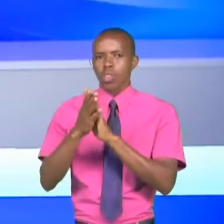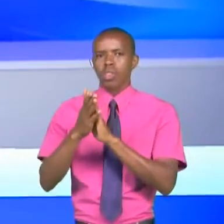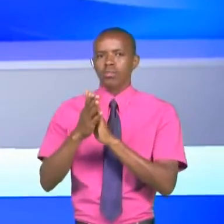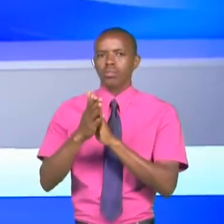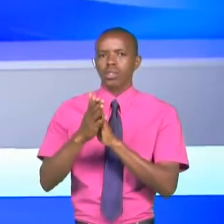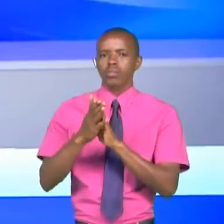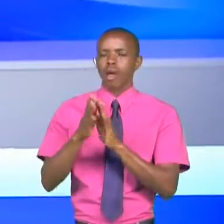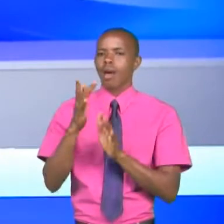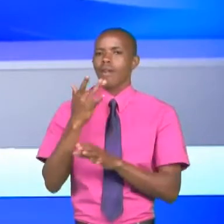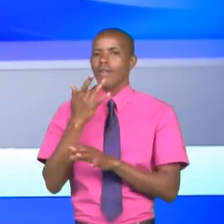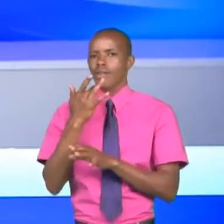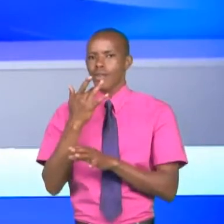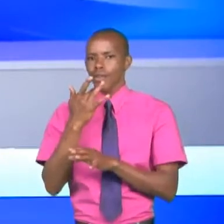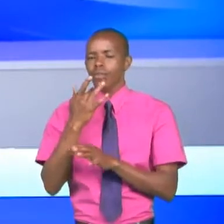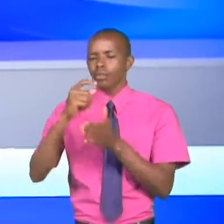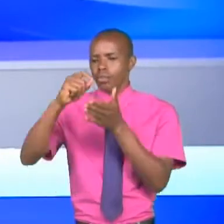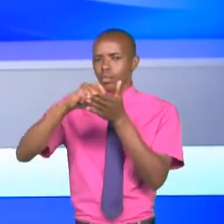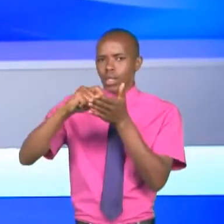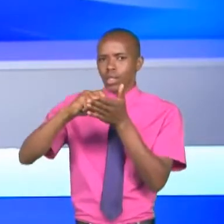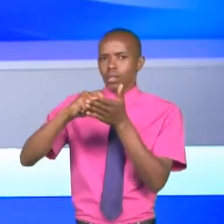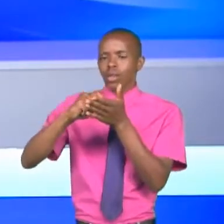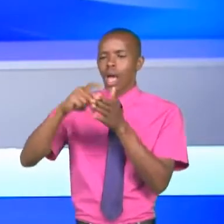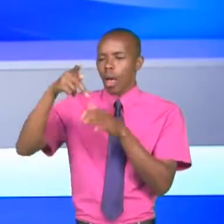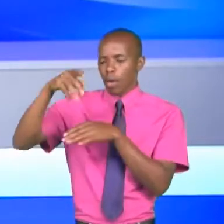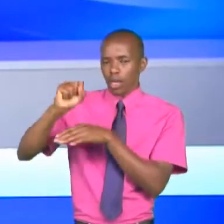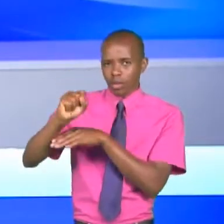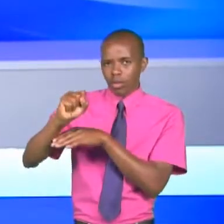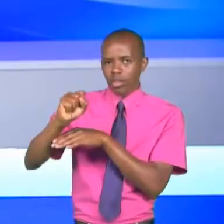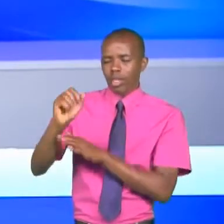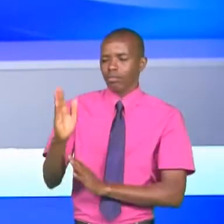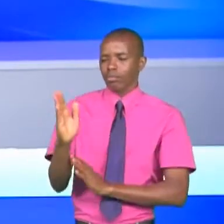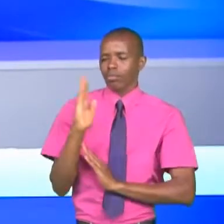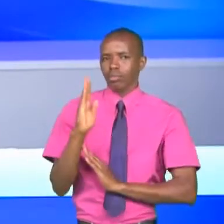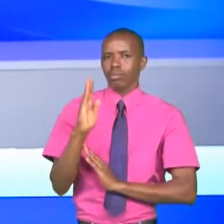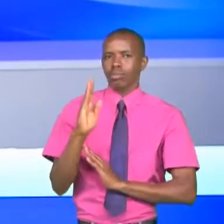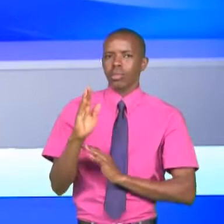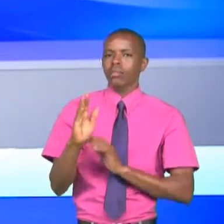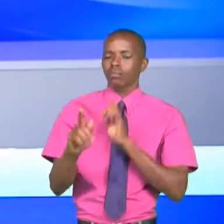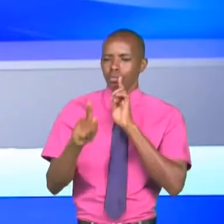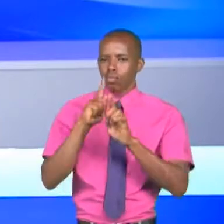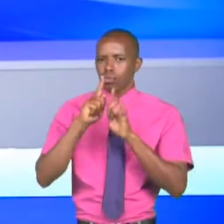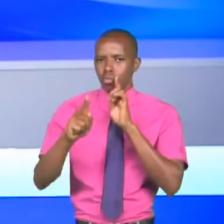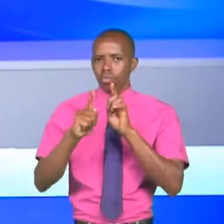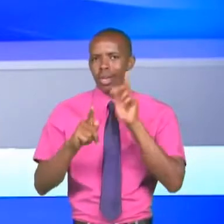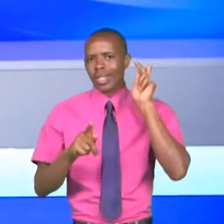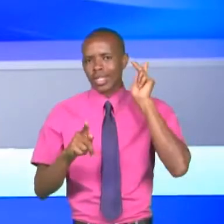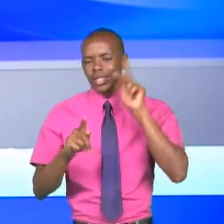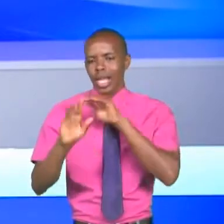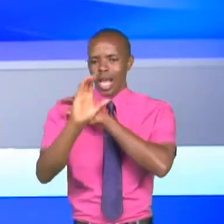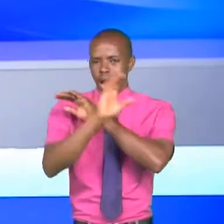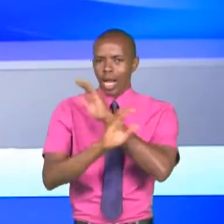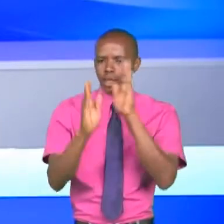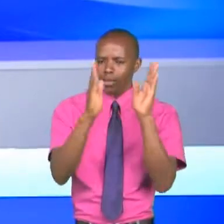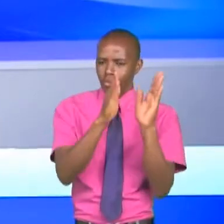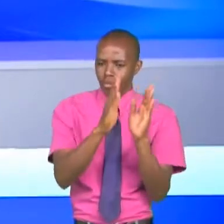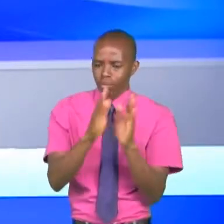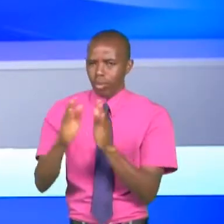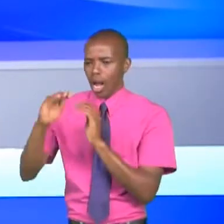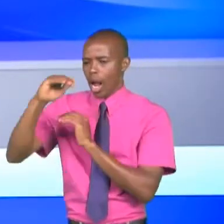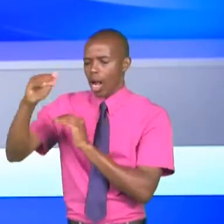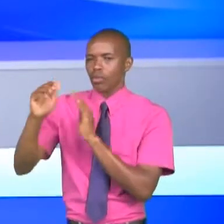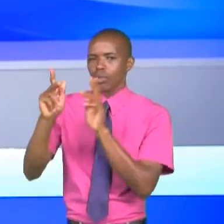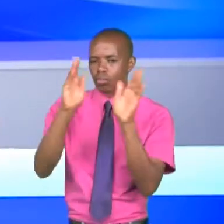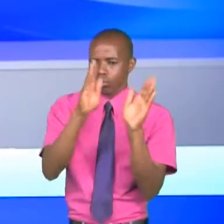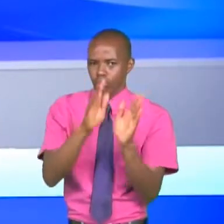Interior Principal Secretary Karanja Kibisho has warned. Speaking in Kisii, where he assessed the county's preparedness to host